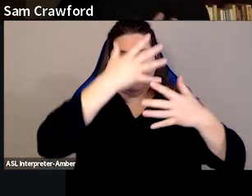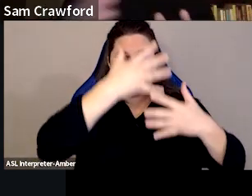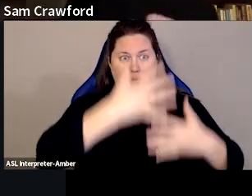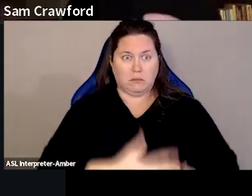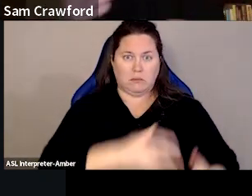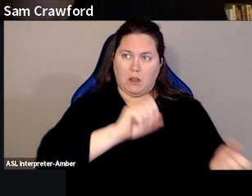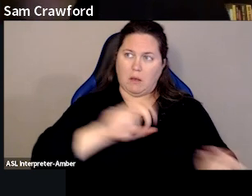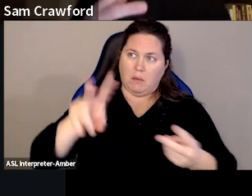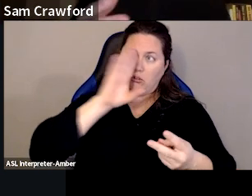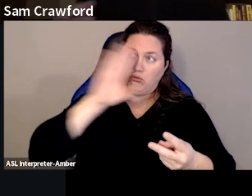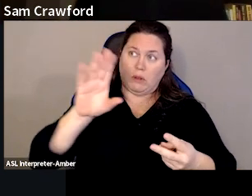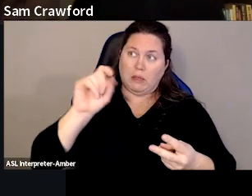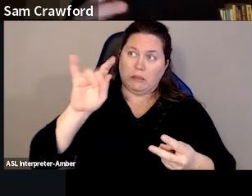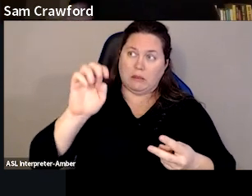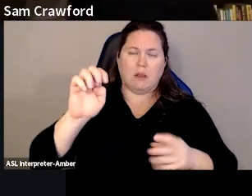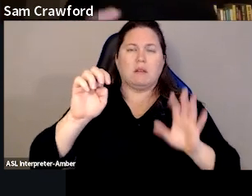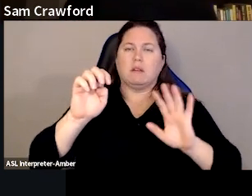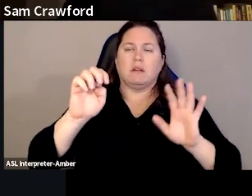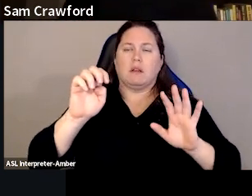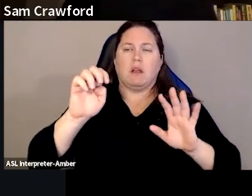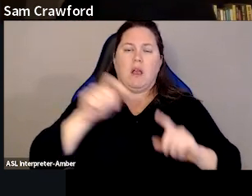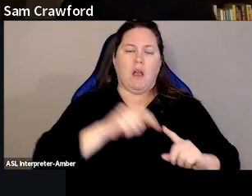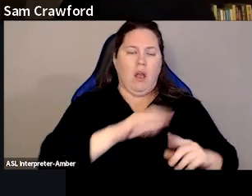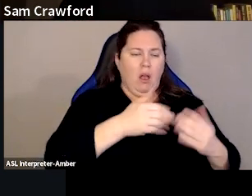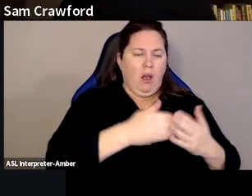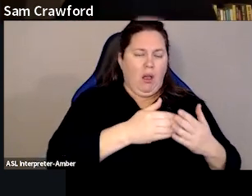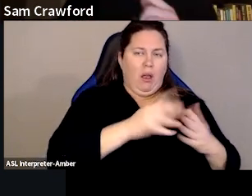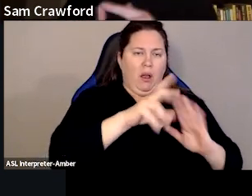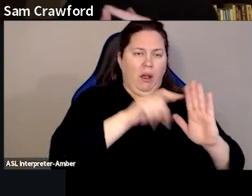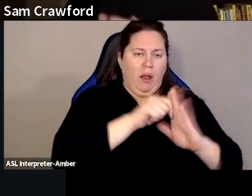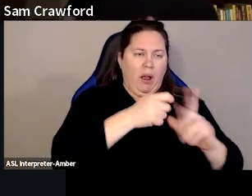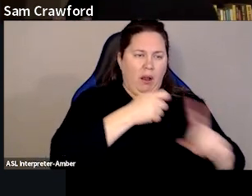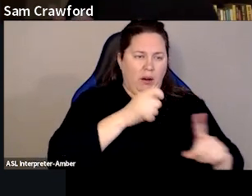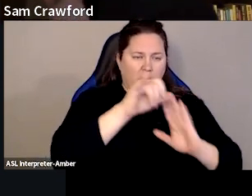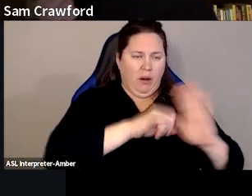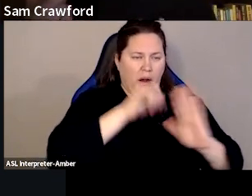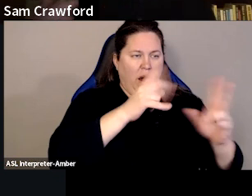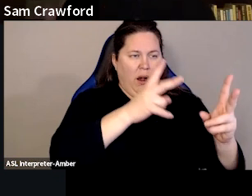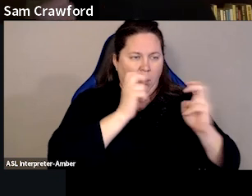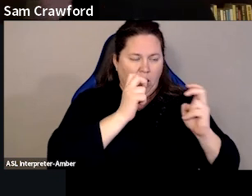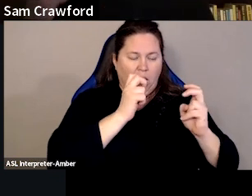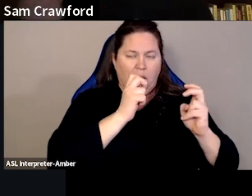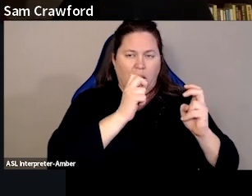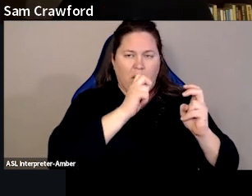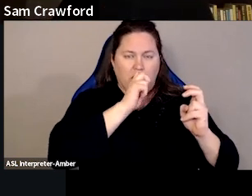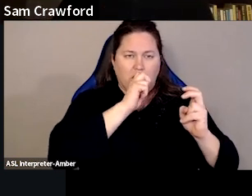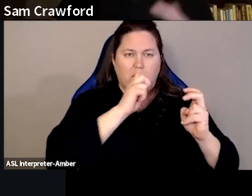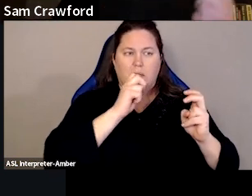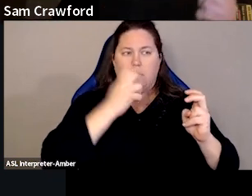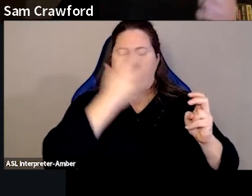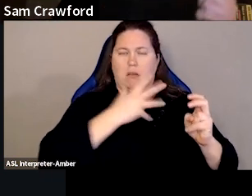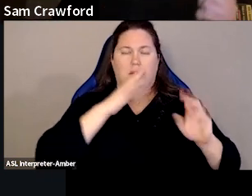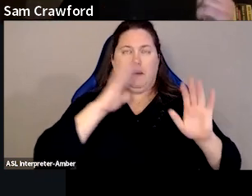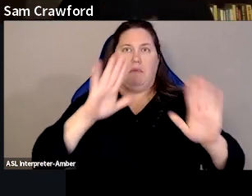directly to the site, we can pull through all of these videos from YouTube. It looks amazing for users who are actually using the